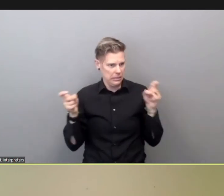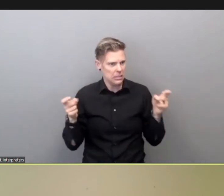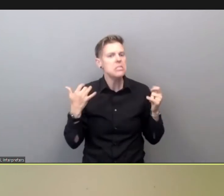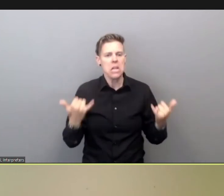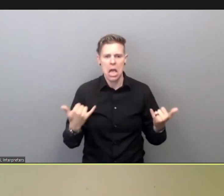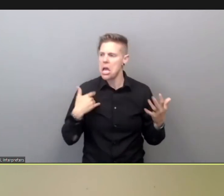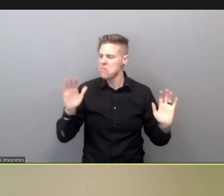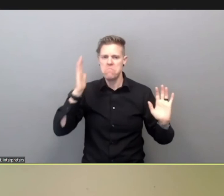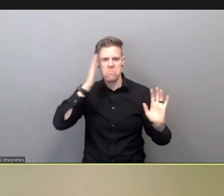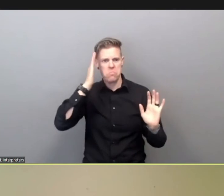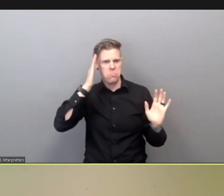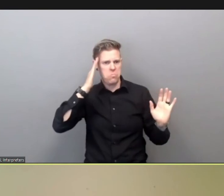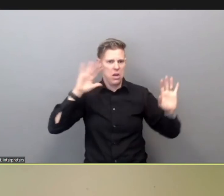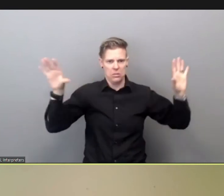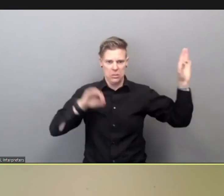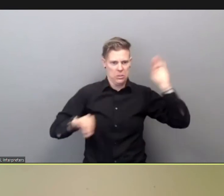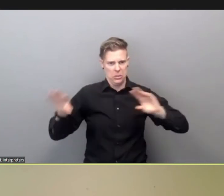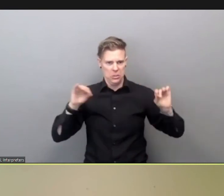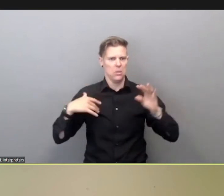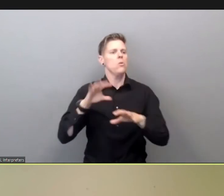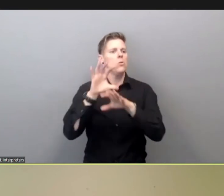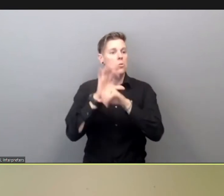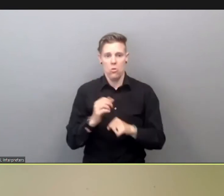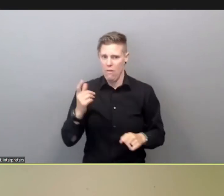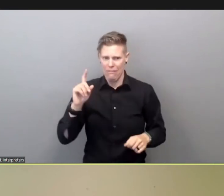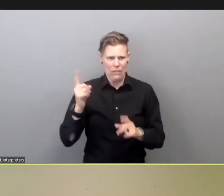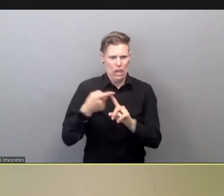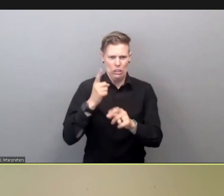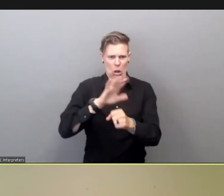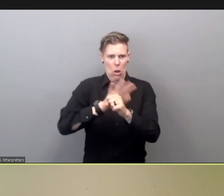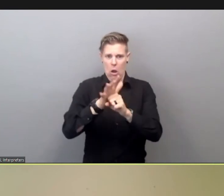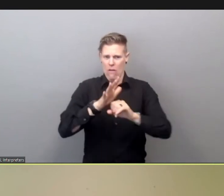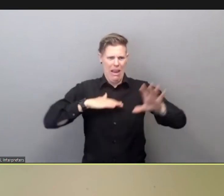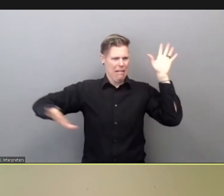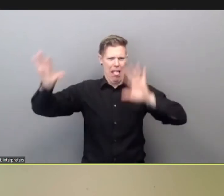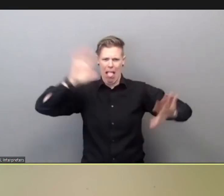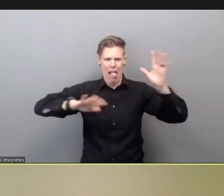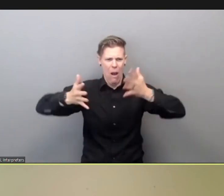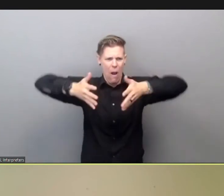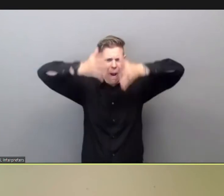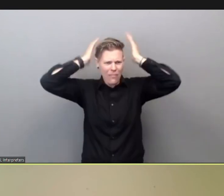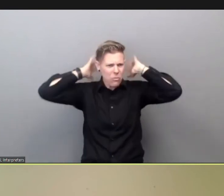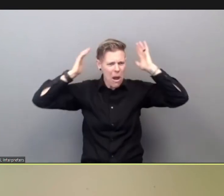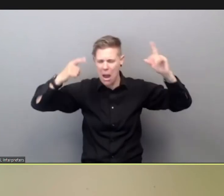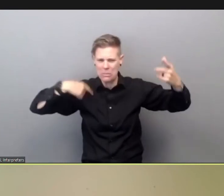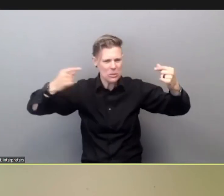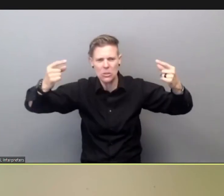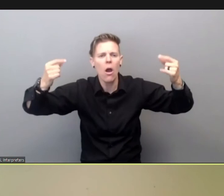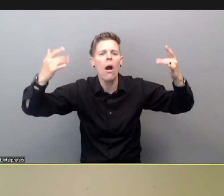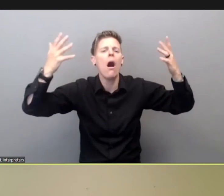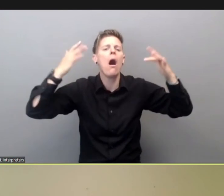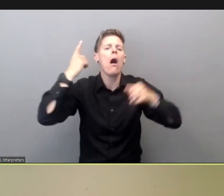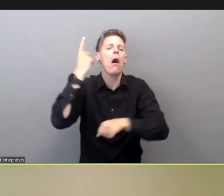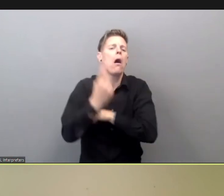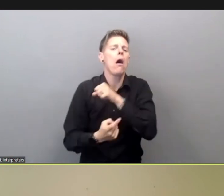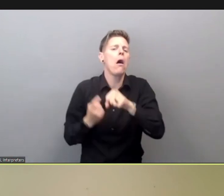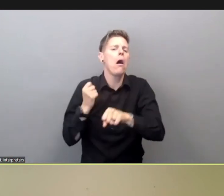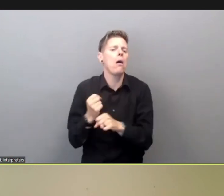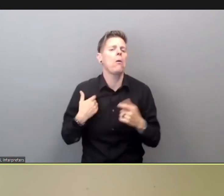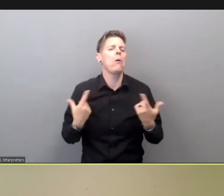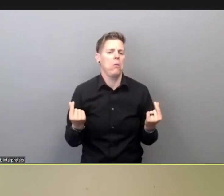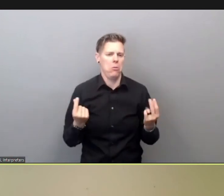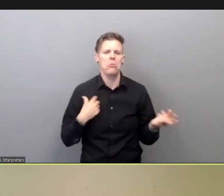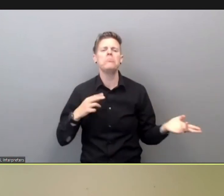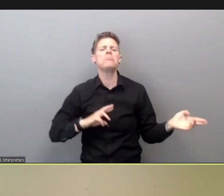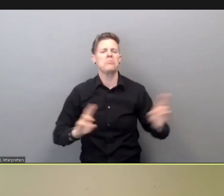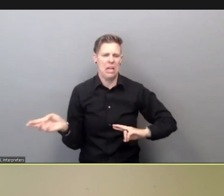from a very robust and quick uptick in claimants. So we're having those conversations.